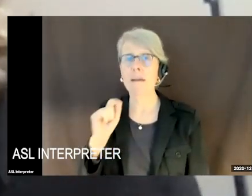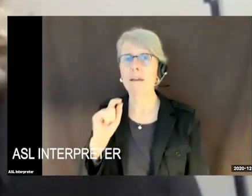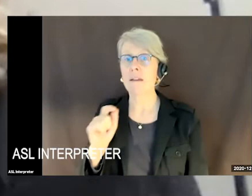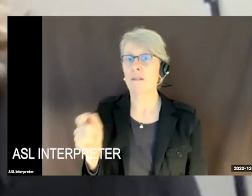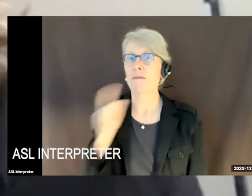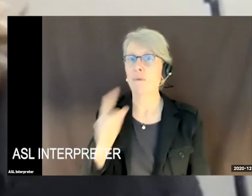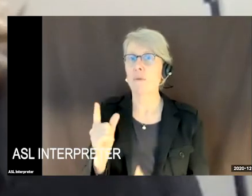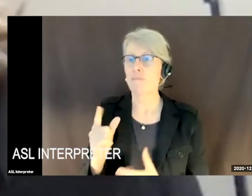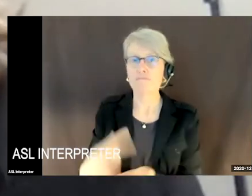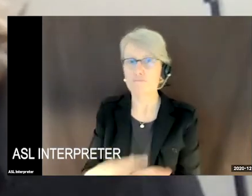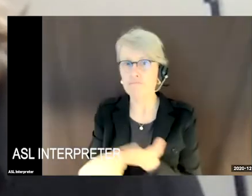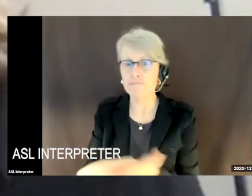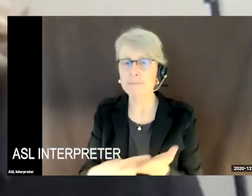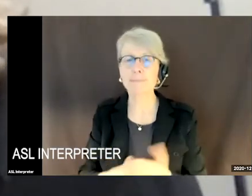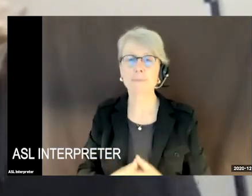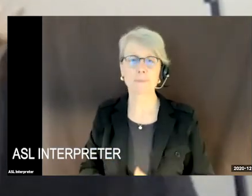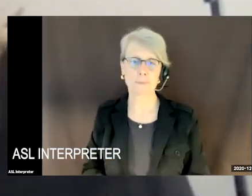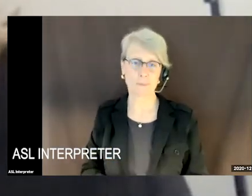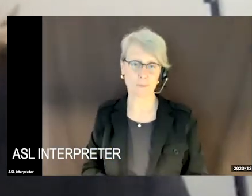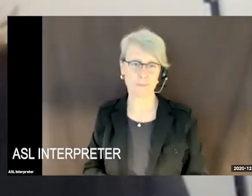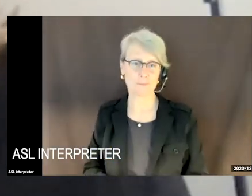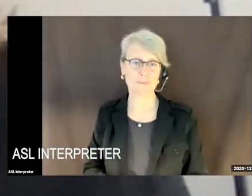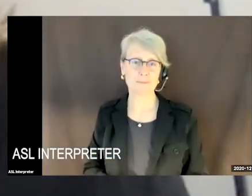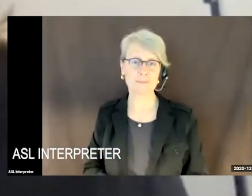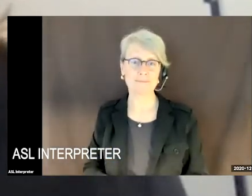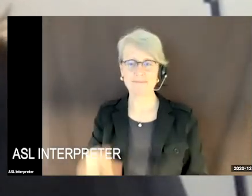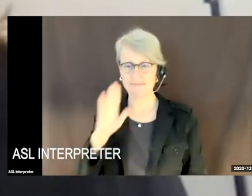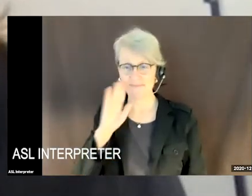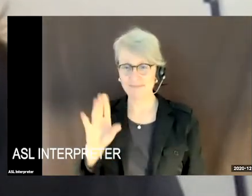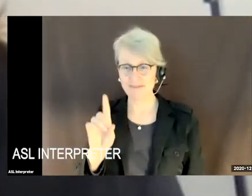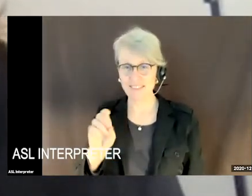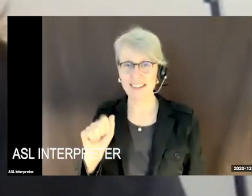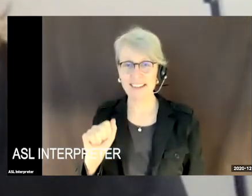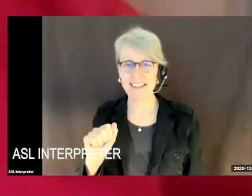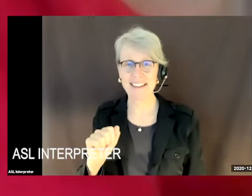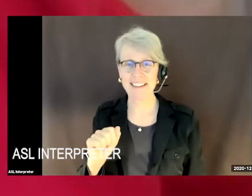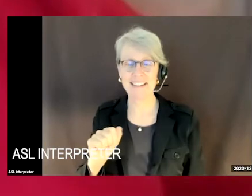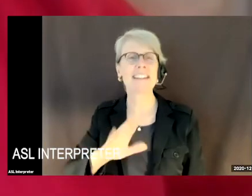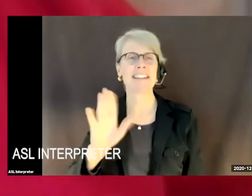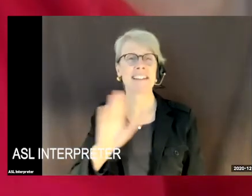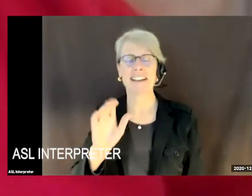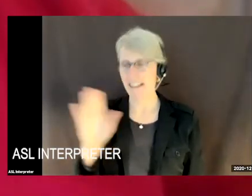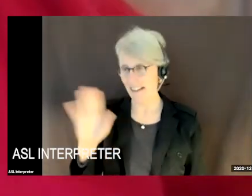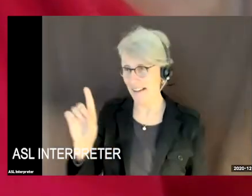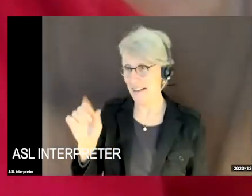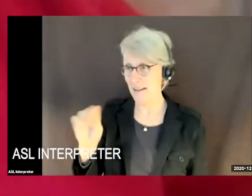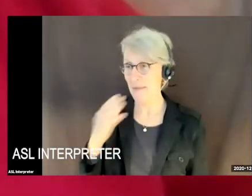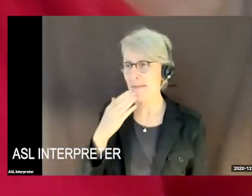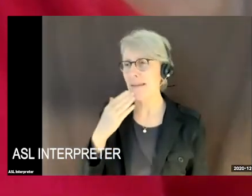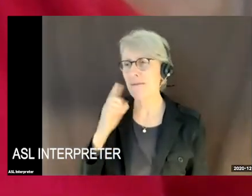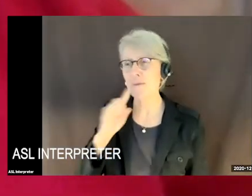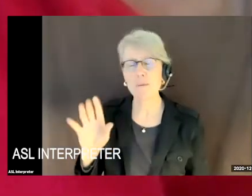a conversation. So, hi, Donna. Hi. Hi, Adam. Thank you